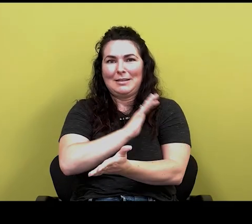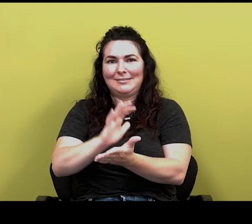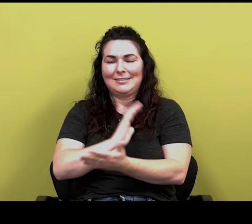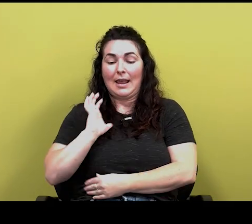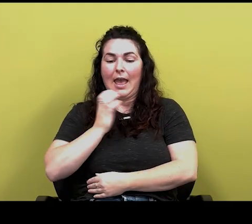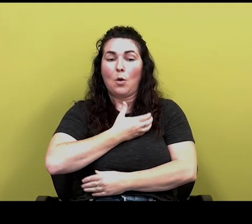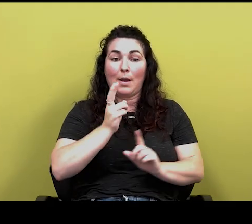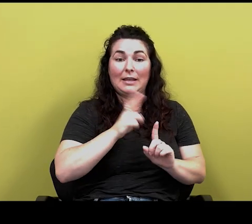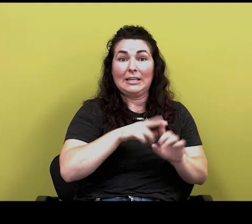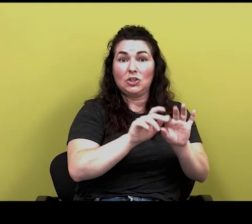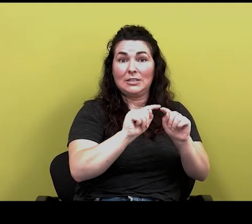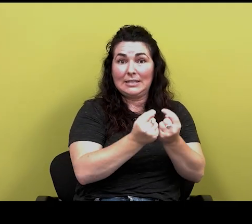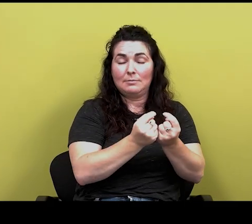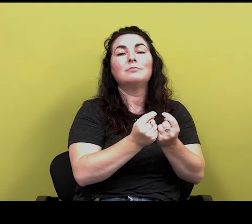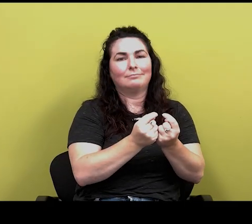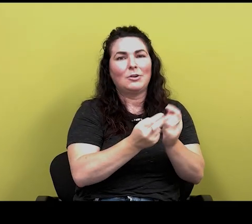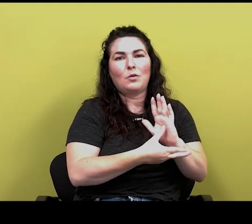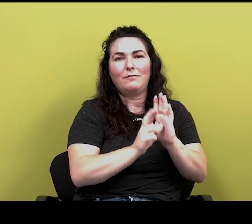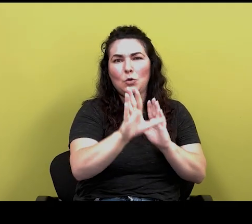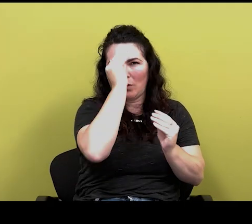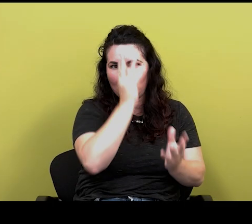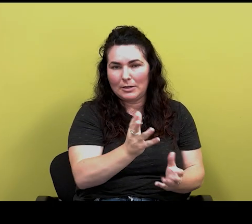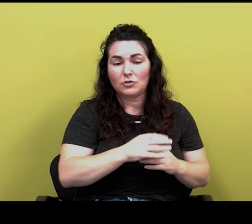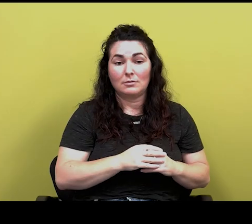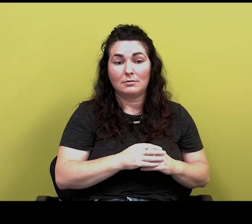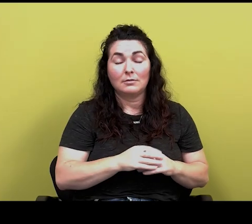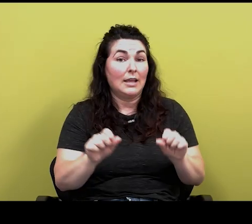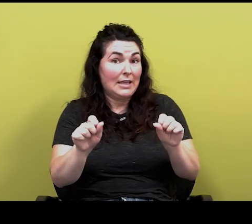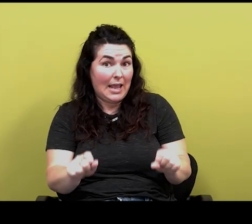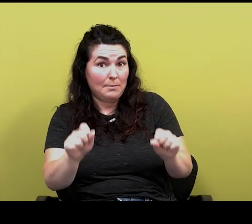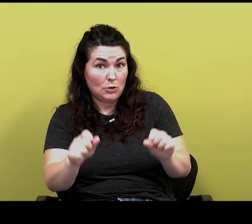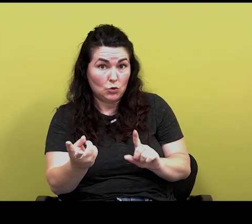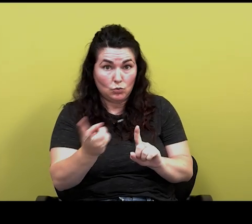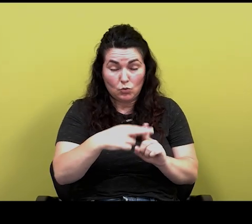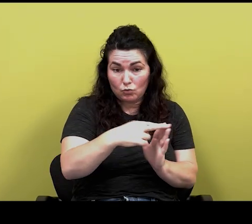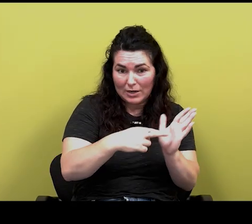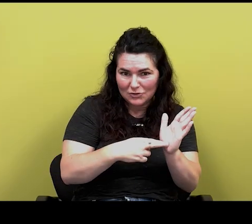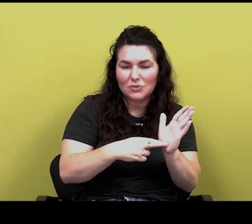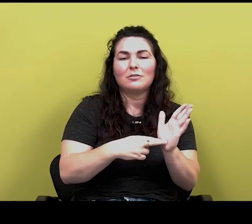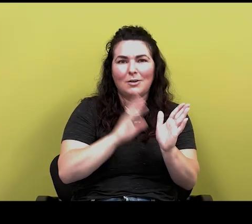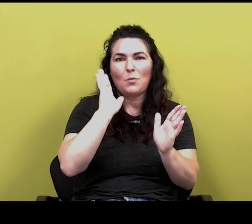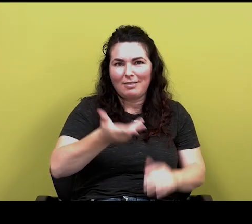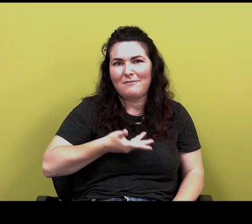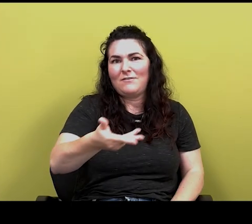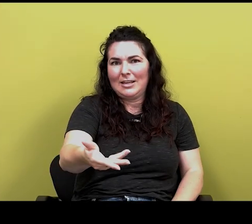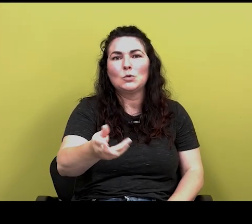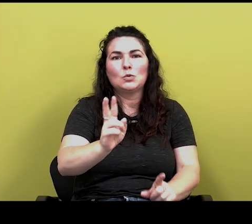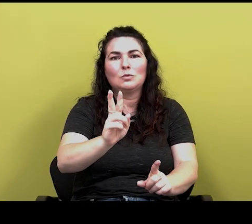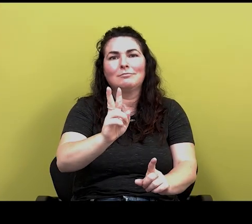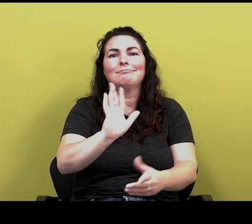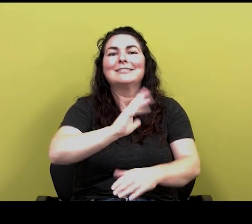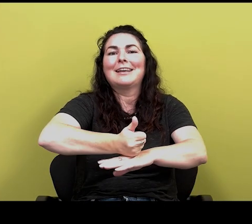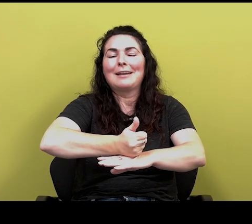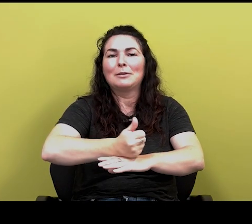your materials. If eligible for registration, you will receive an email inviting you to schedule a welcome meeting. Once you schedule your